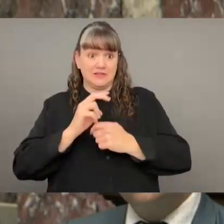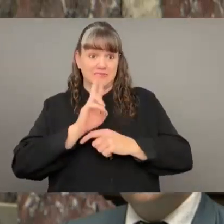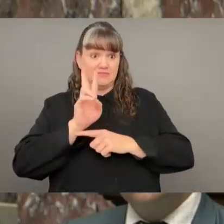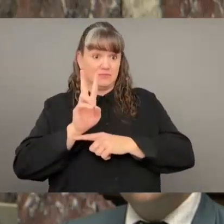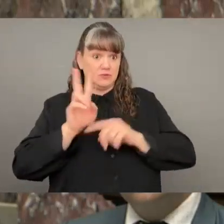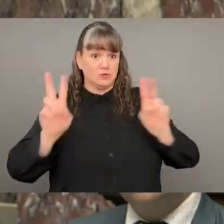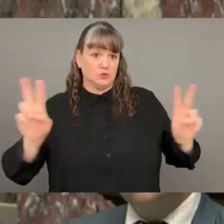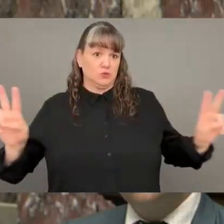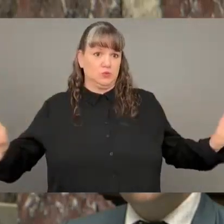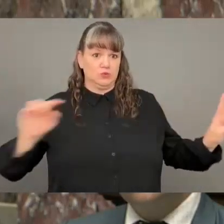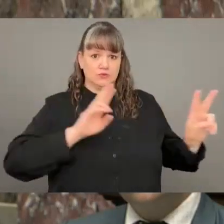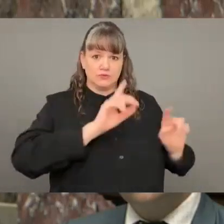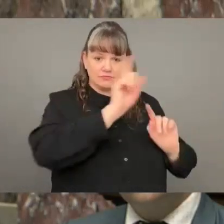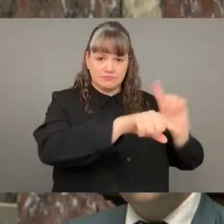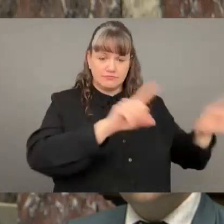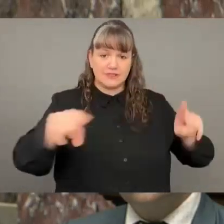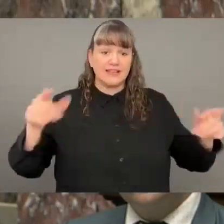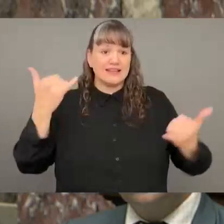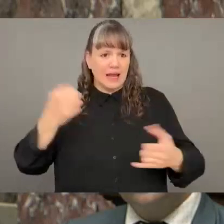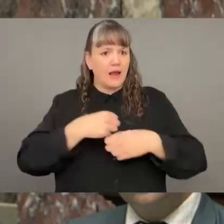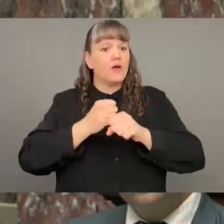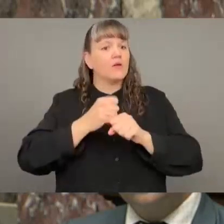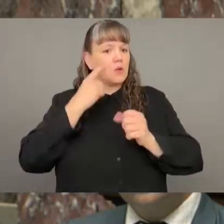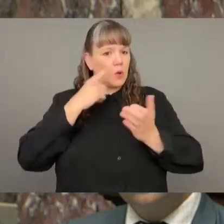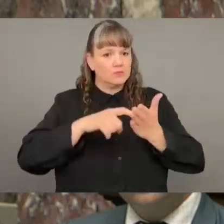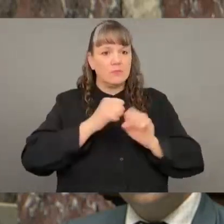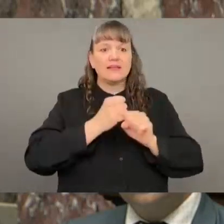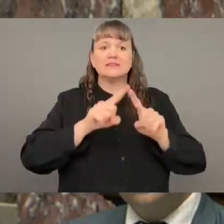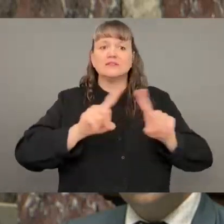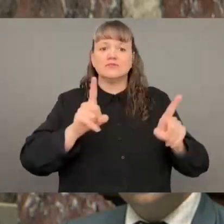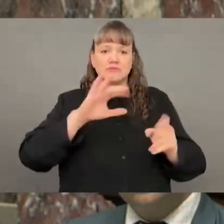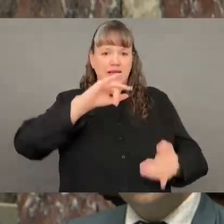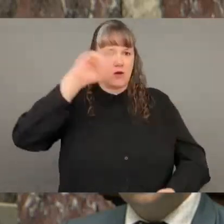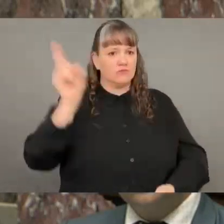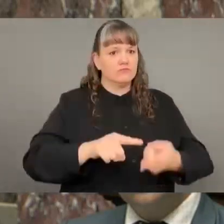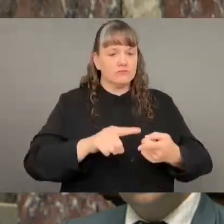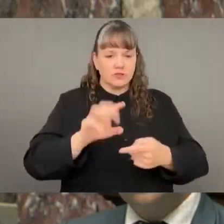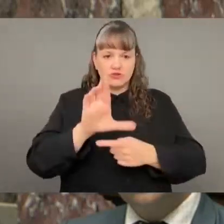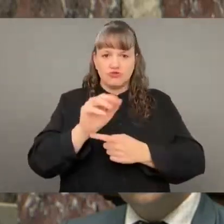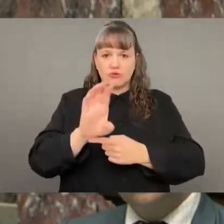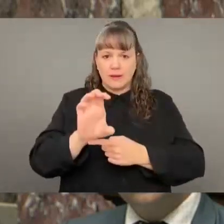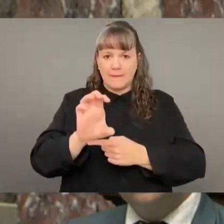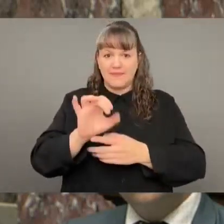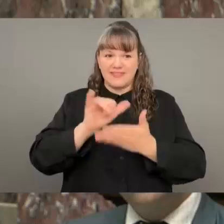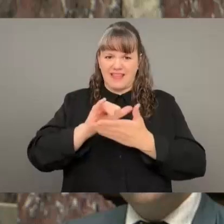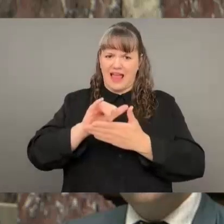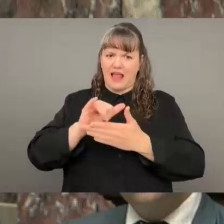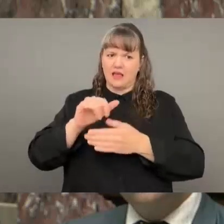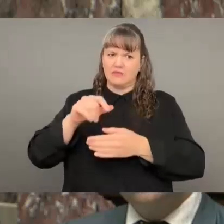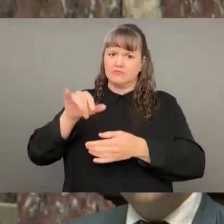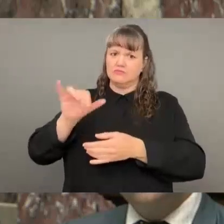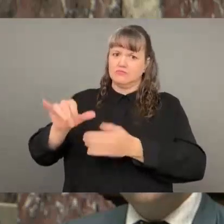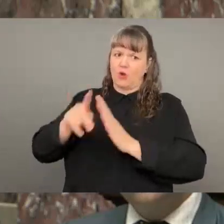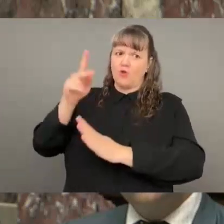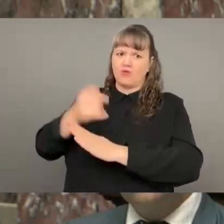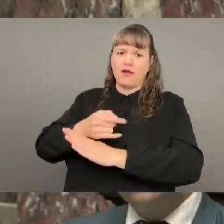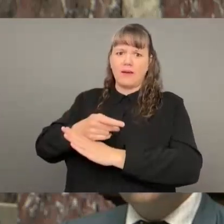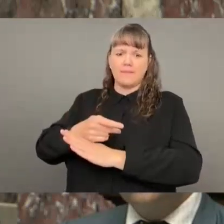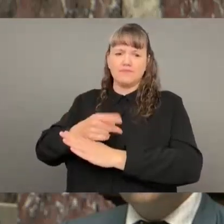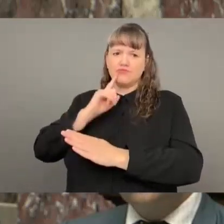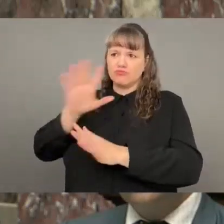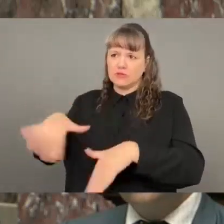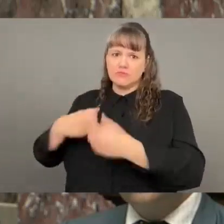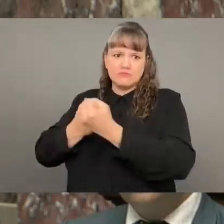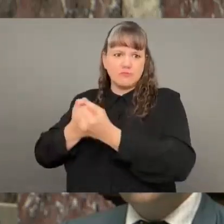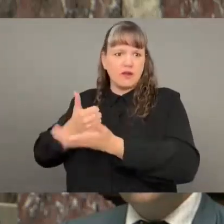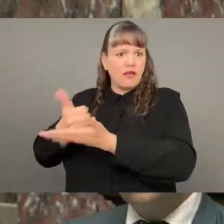real intervention makes a real difference. We will continue to invest in community-driven